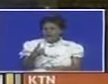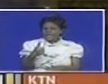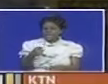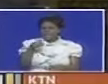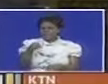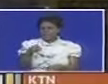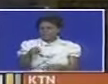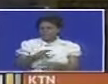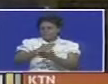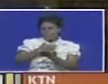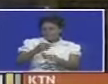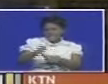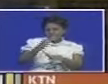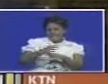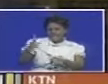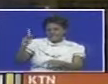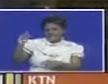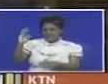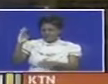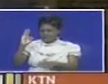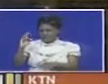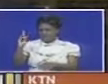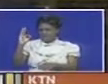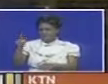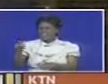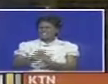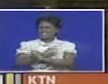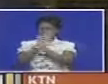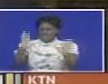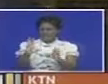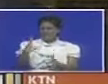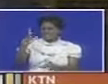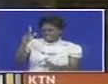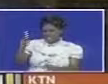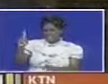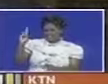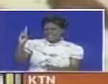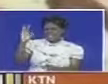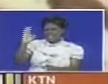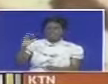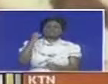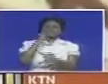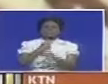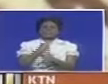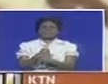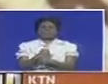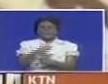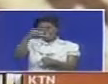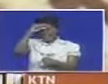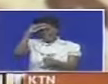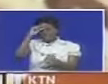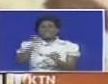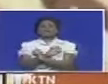the KDF there to make sure, because this one is clearly a KDF job. It's an incursion from a foreign country. Hakuna serikali, serikali